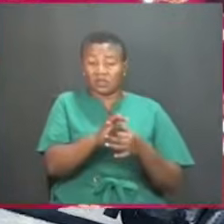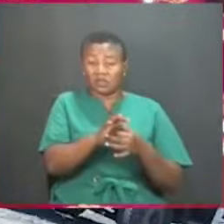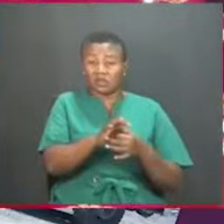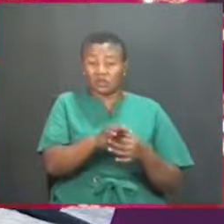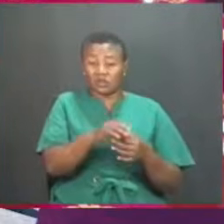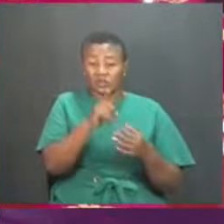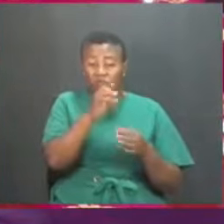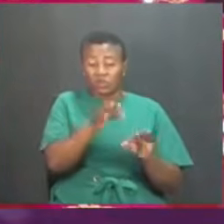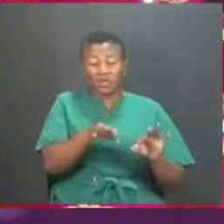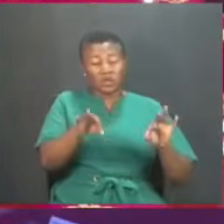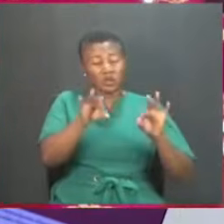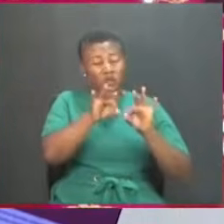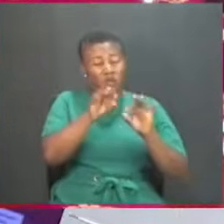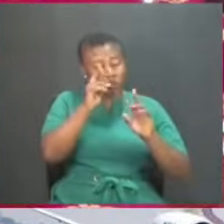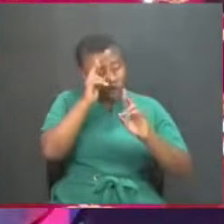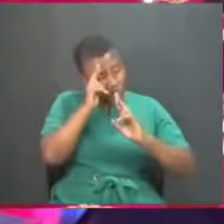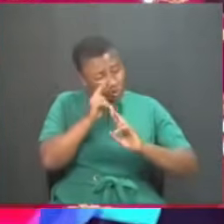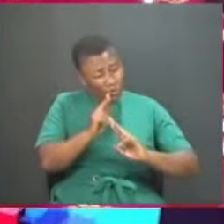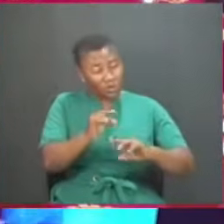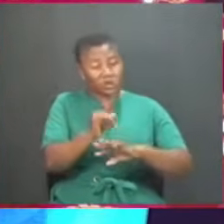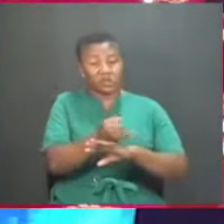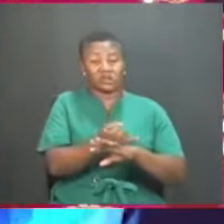institutions of state,